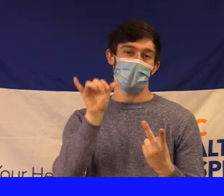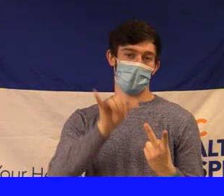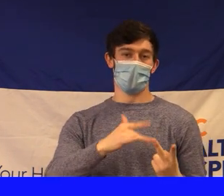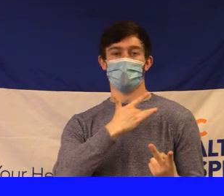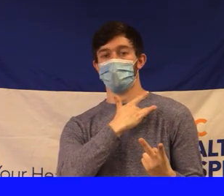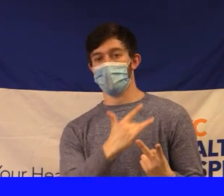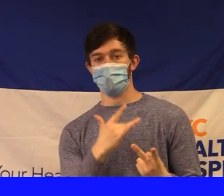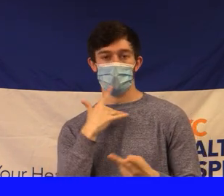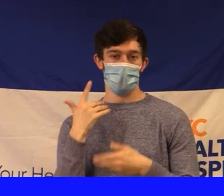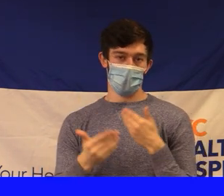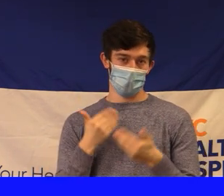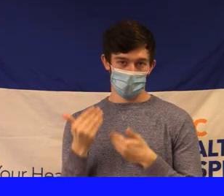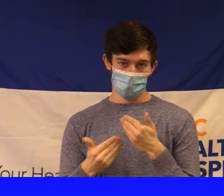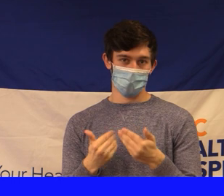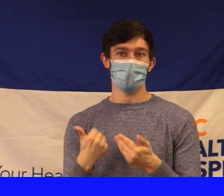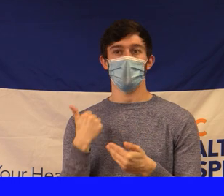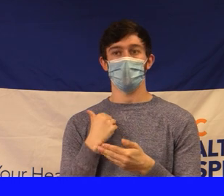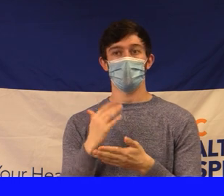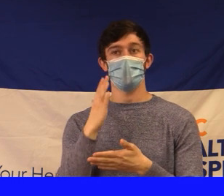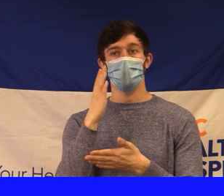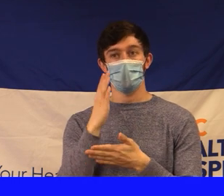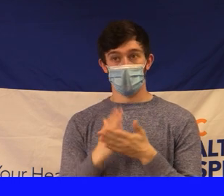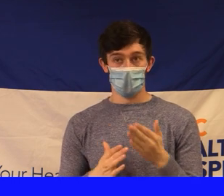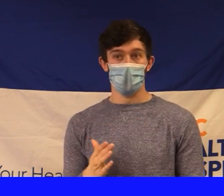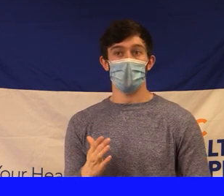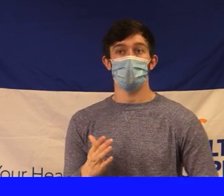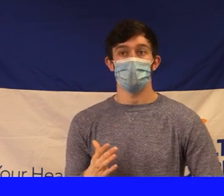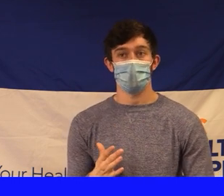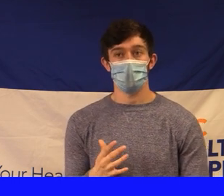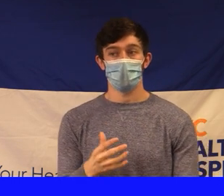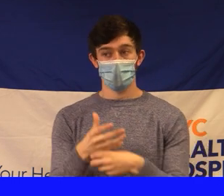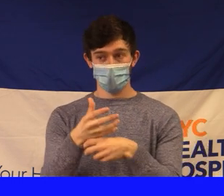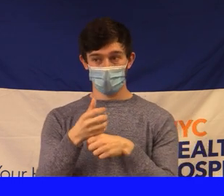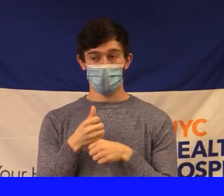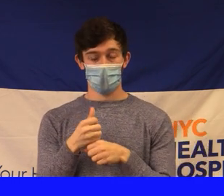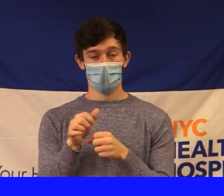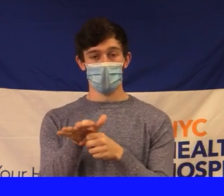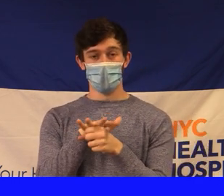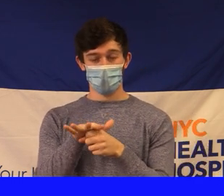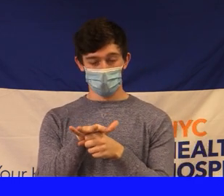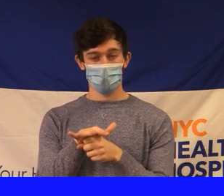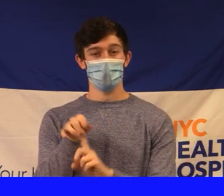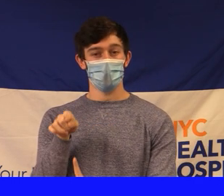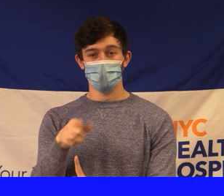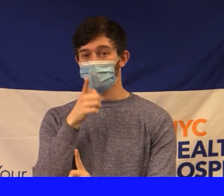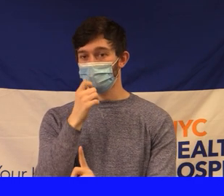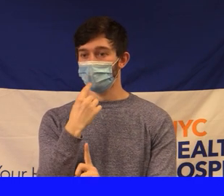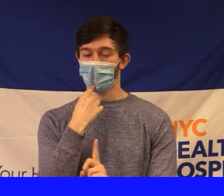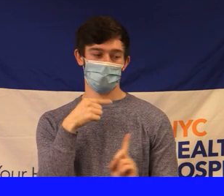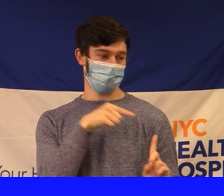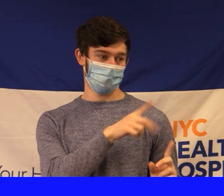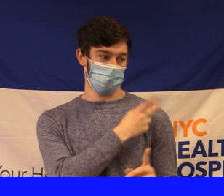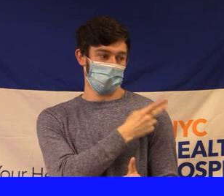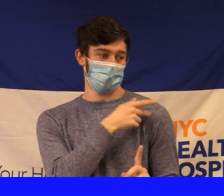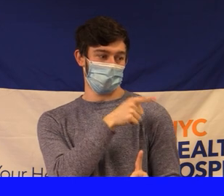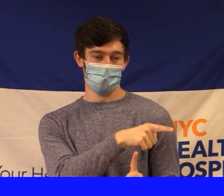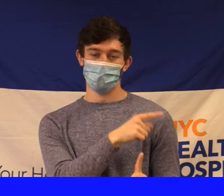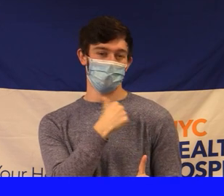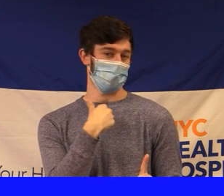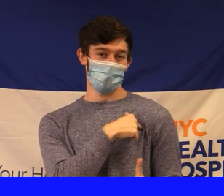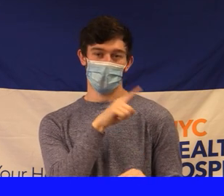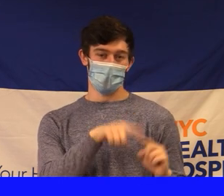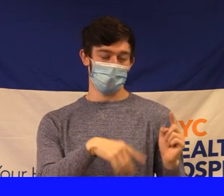that's the typical process. There are some where receiving facilities say, we can't accept this, we don't have